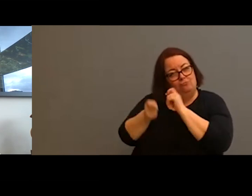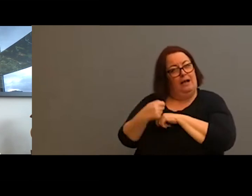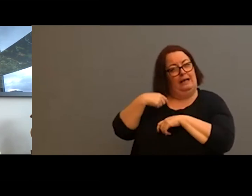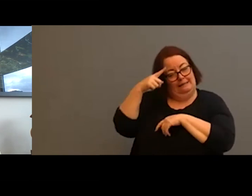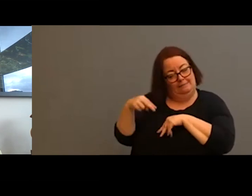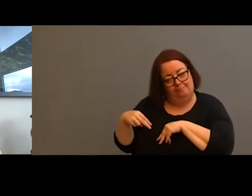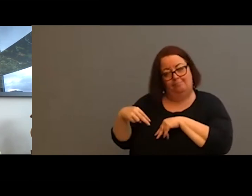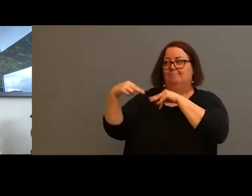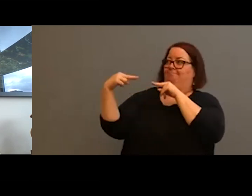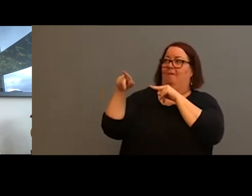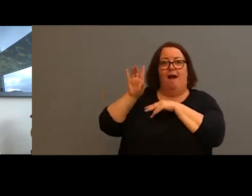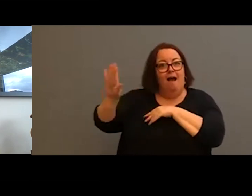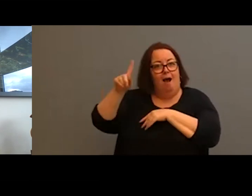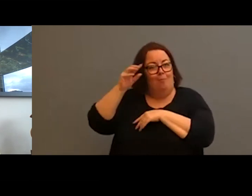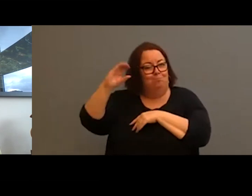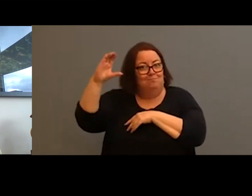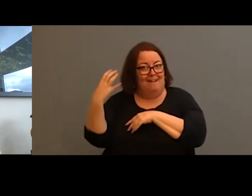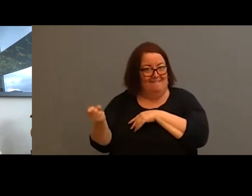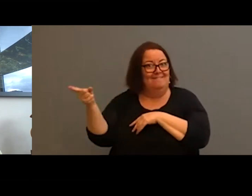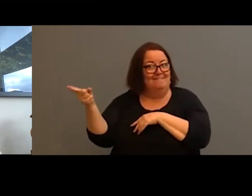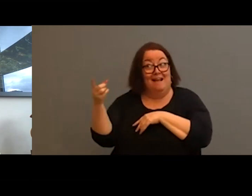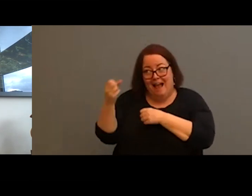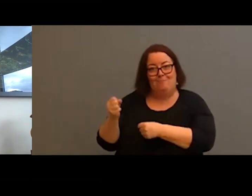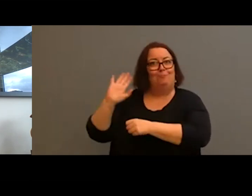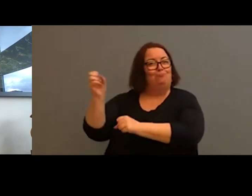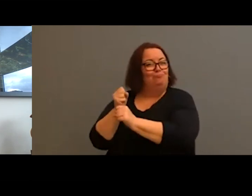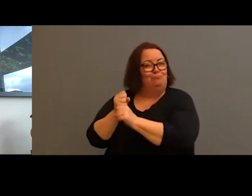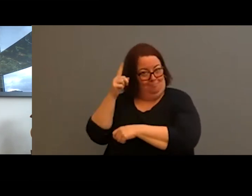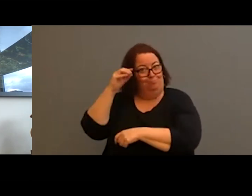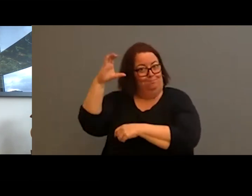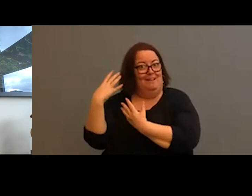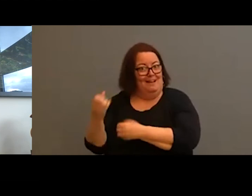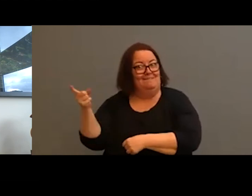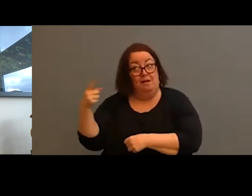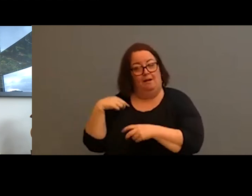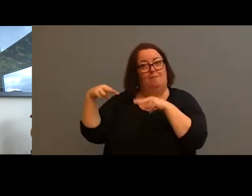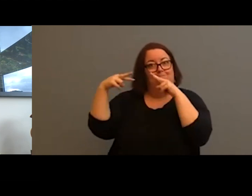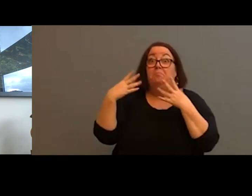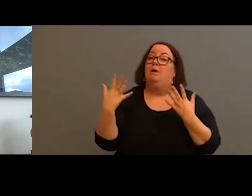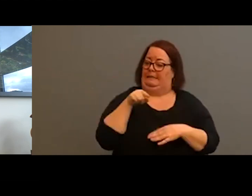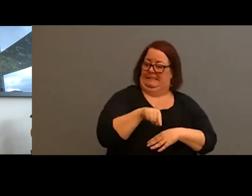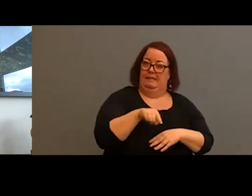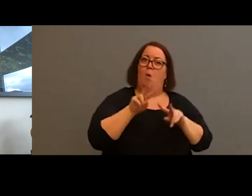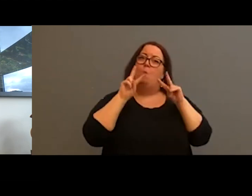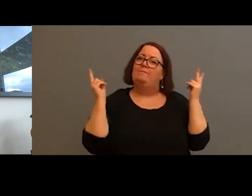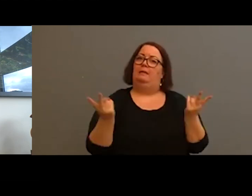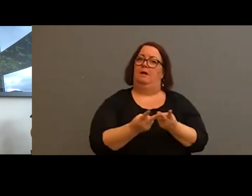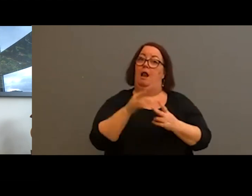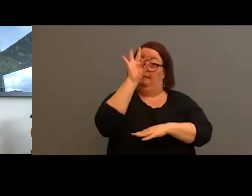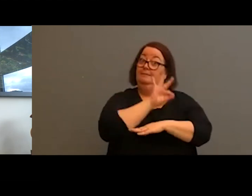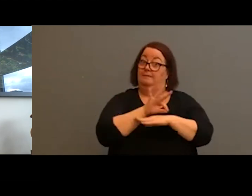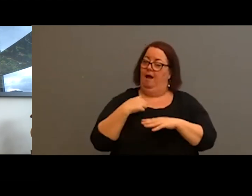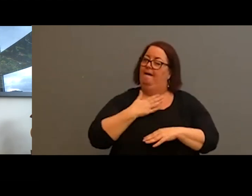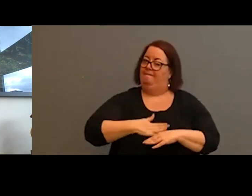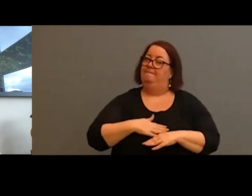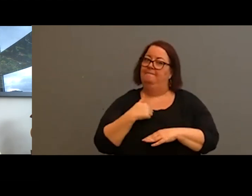And to achieve this goal of a universally designed society in which everyone is included and able to contribute to the best of